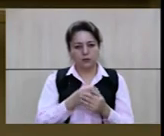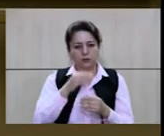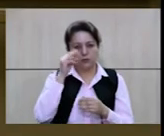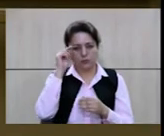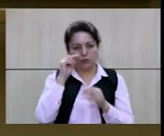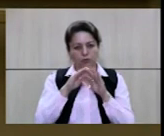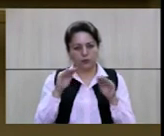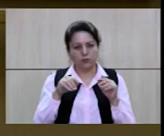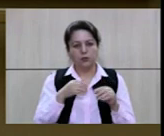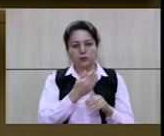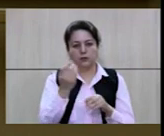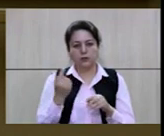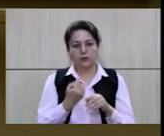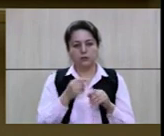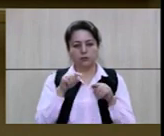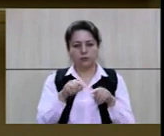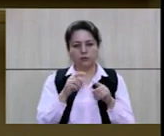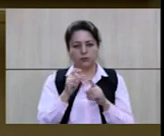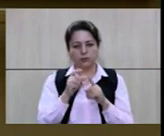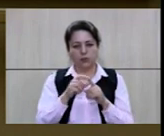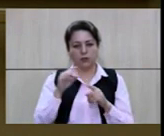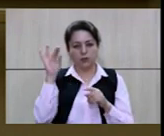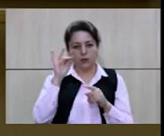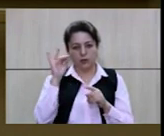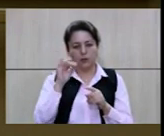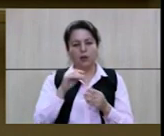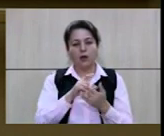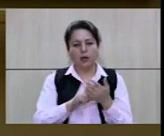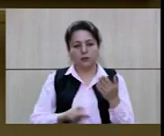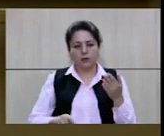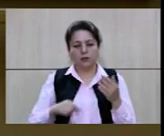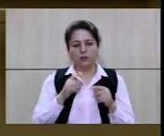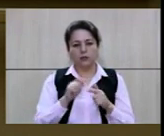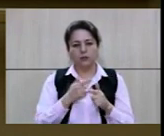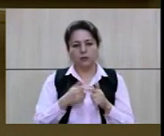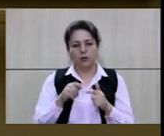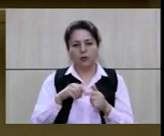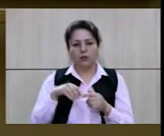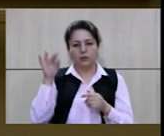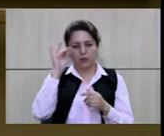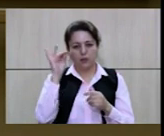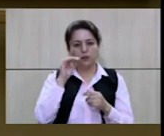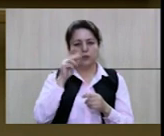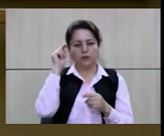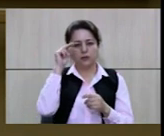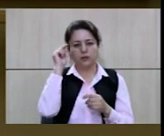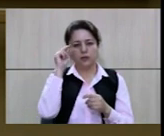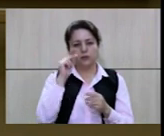o'quvchilar, siz ushbu so'zlarni tarixiy asarlarda yoki tarix